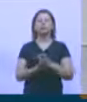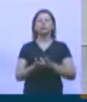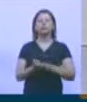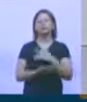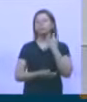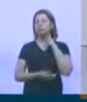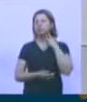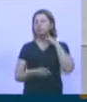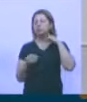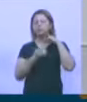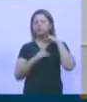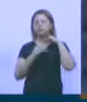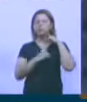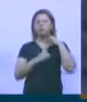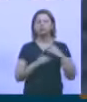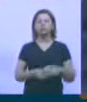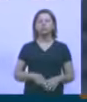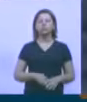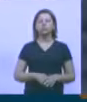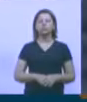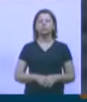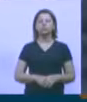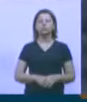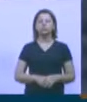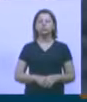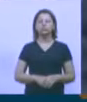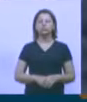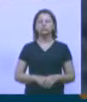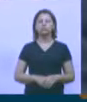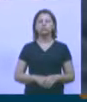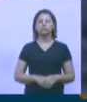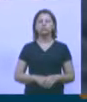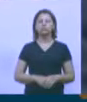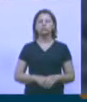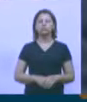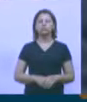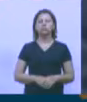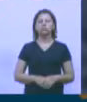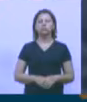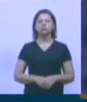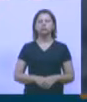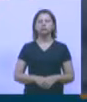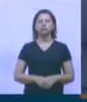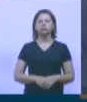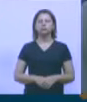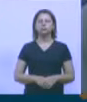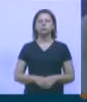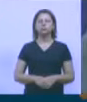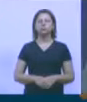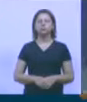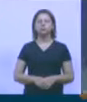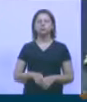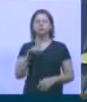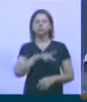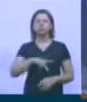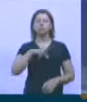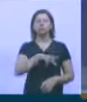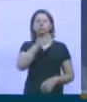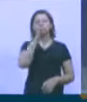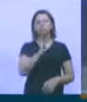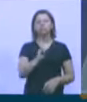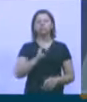mancha. And Saint Paul says, Jesus will do it. E São Paulo diz